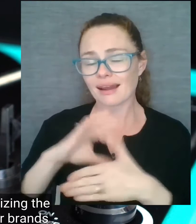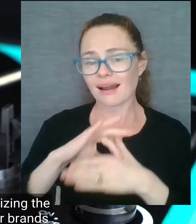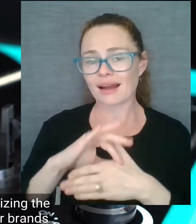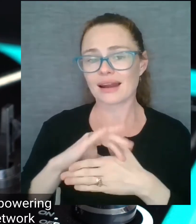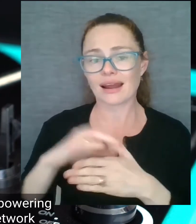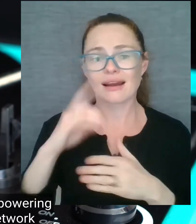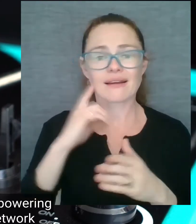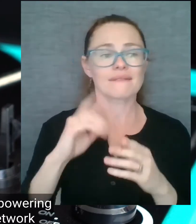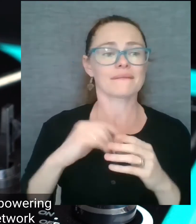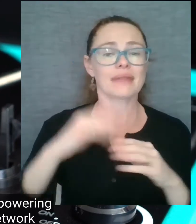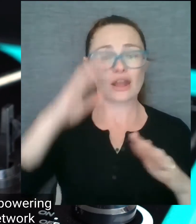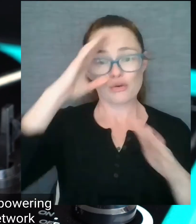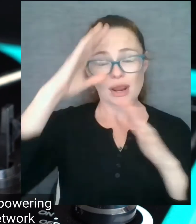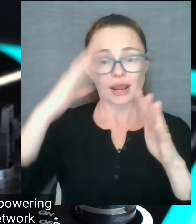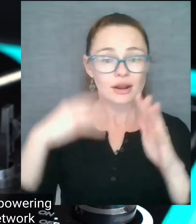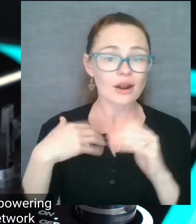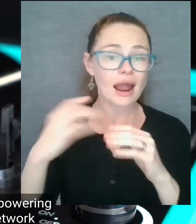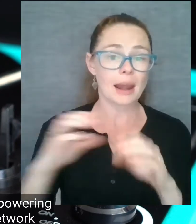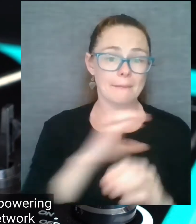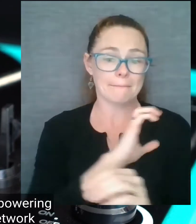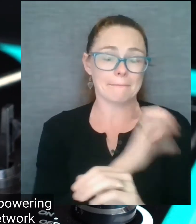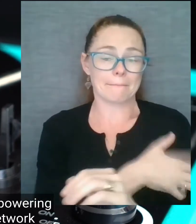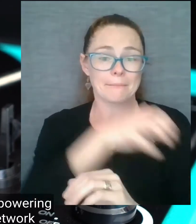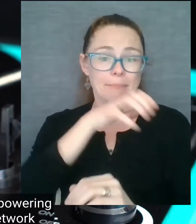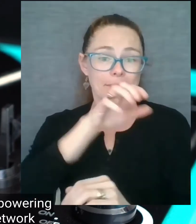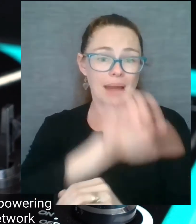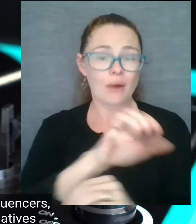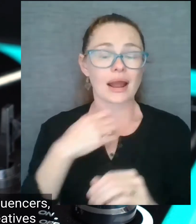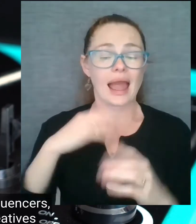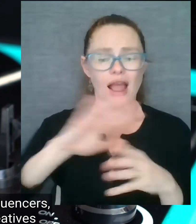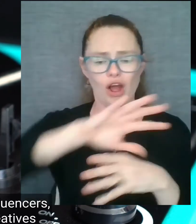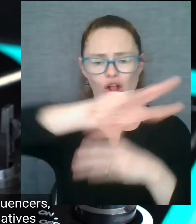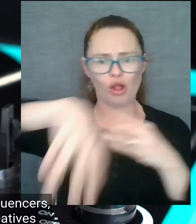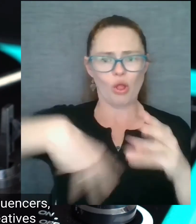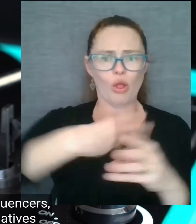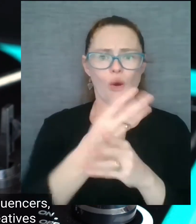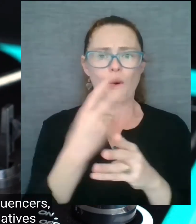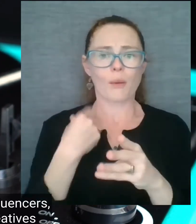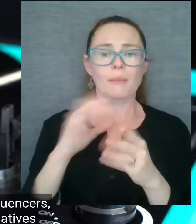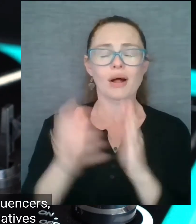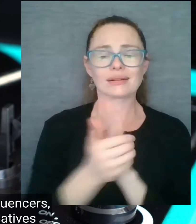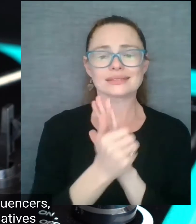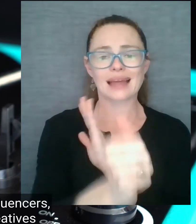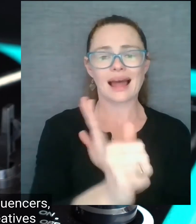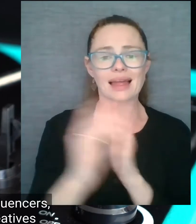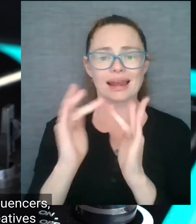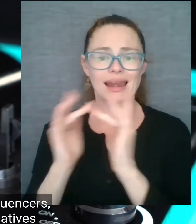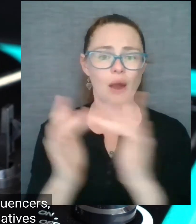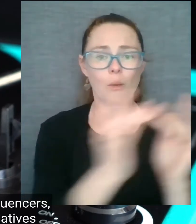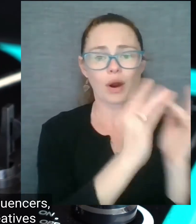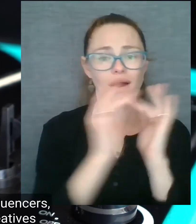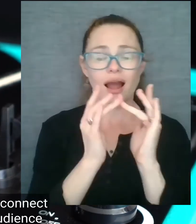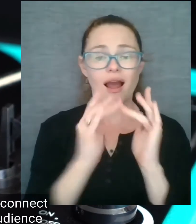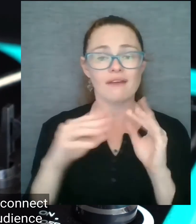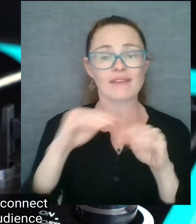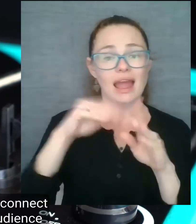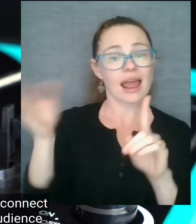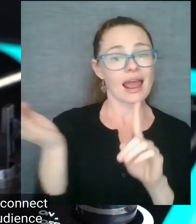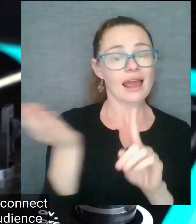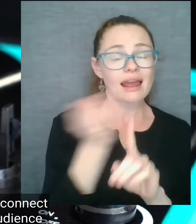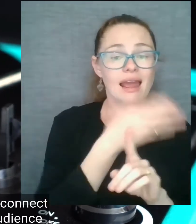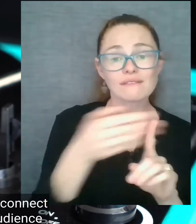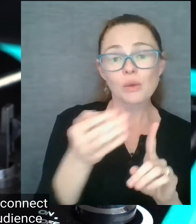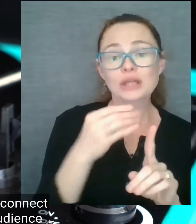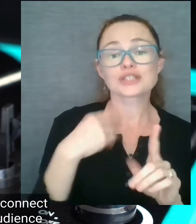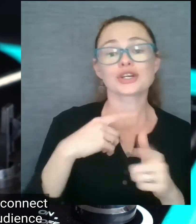for brands and creators by empowering a global talent network of thousands of influencers, tastemakers, creatives, and